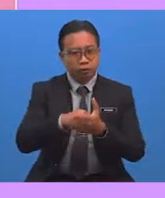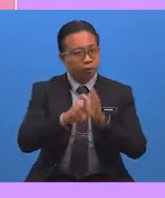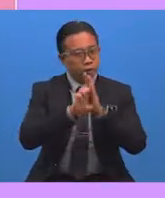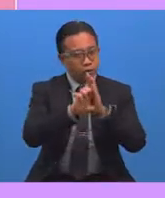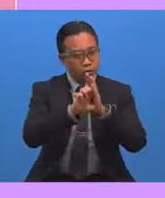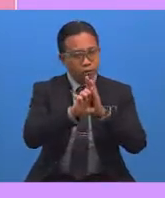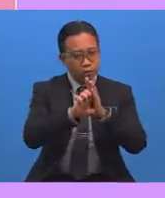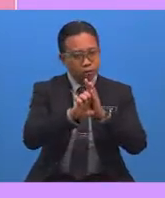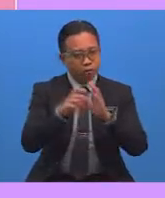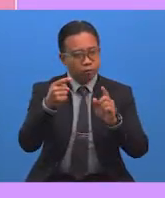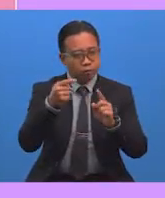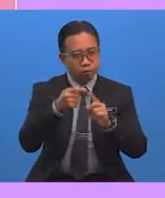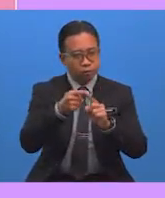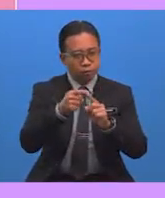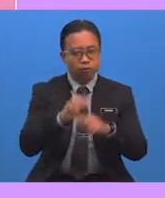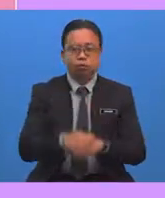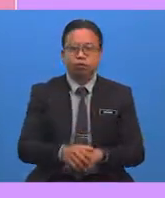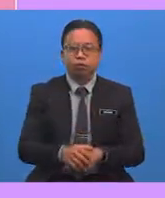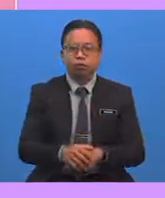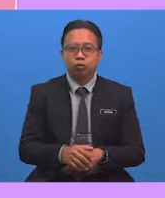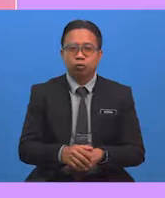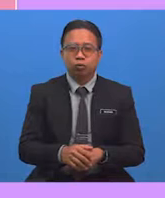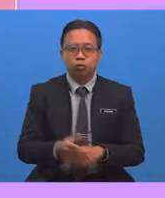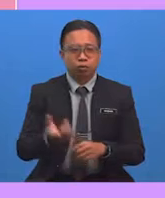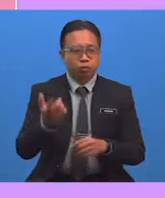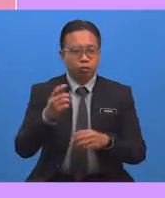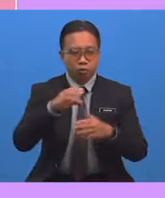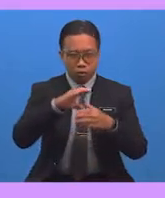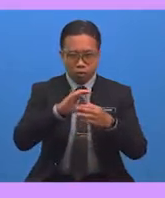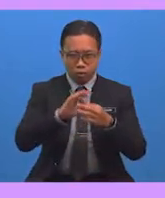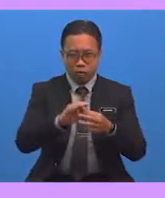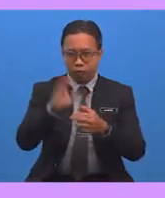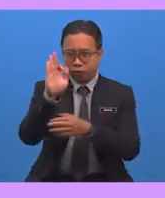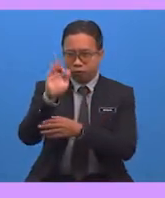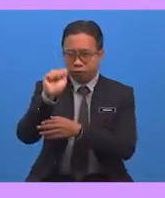exams due to the latest regurgitation of facts.